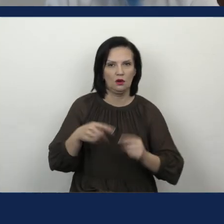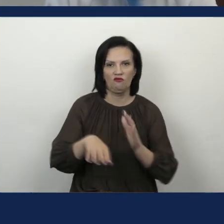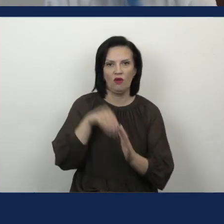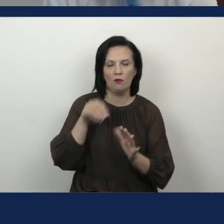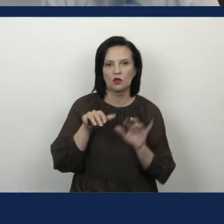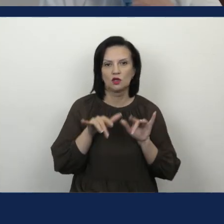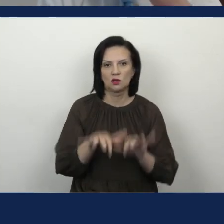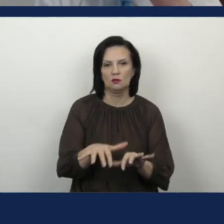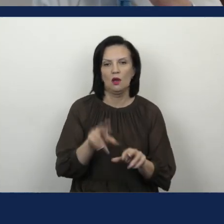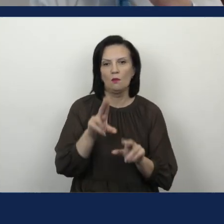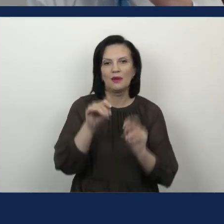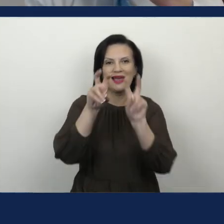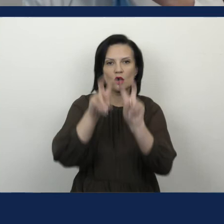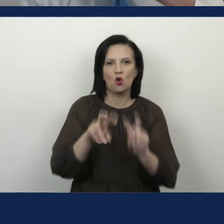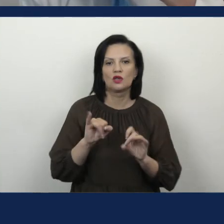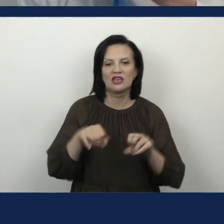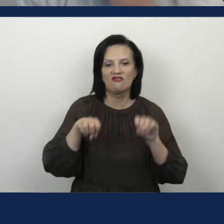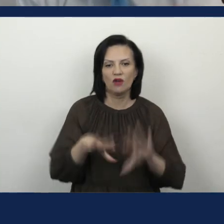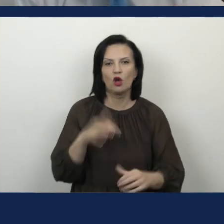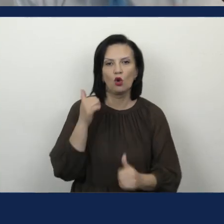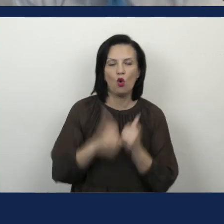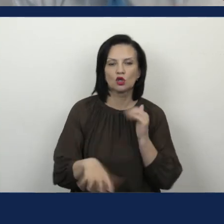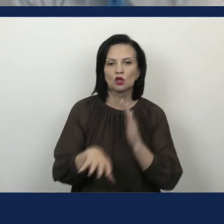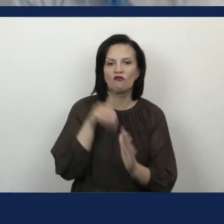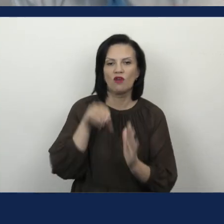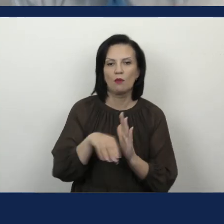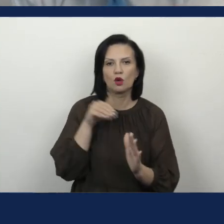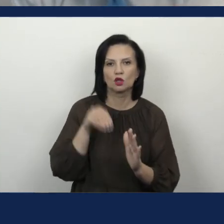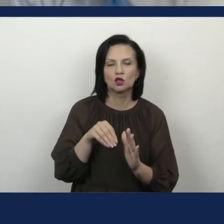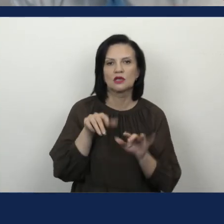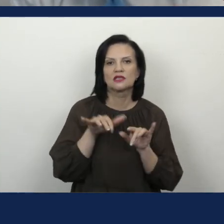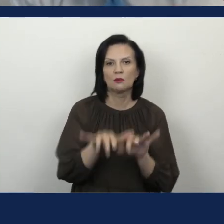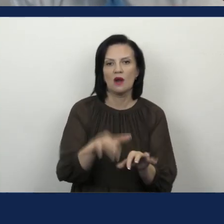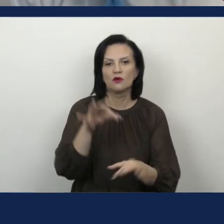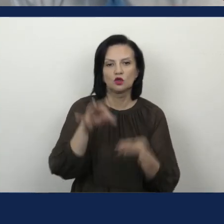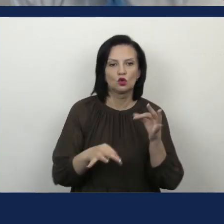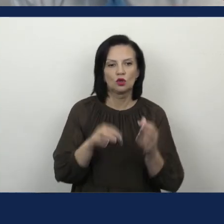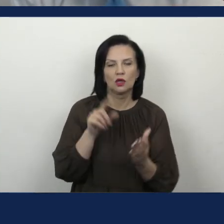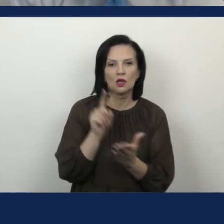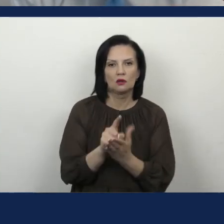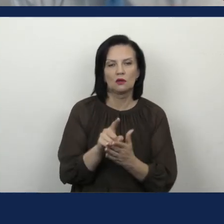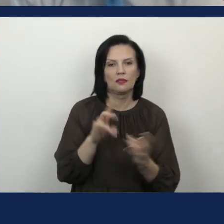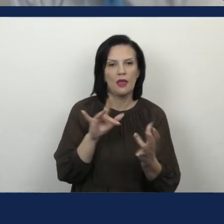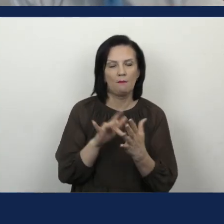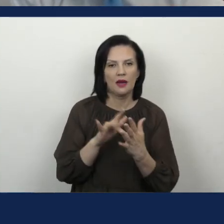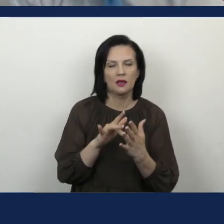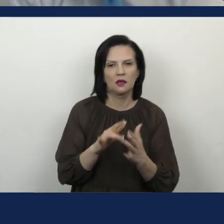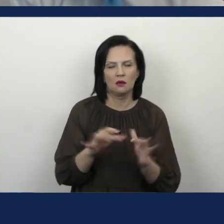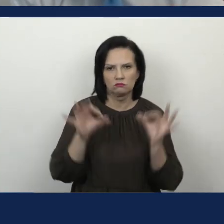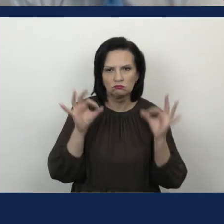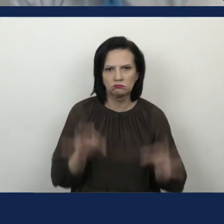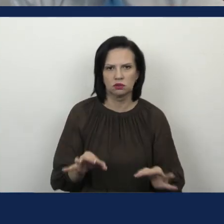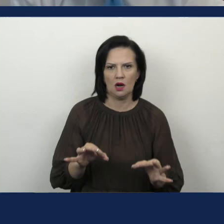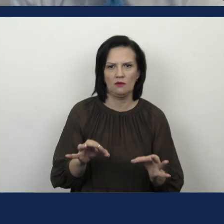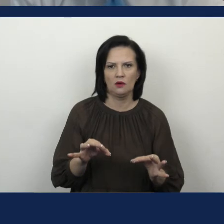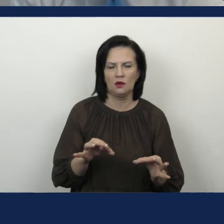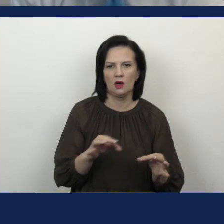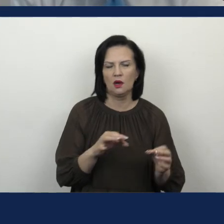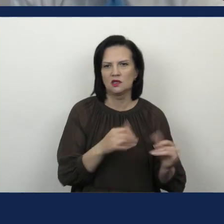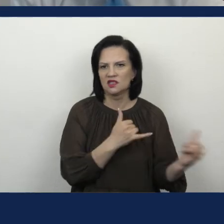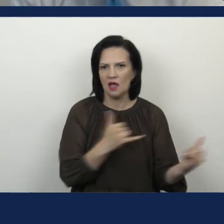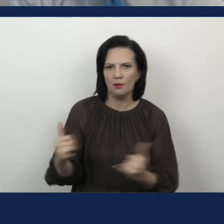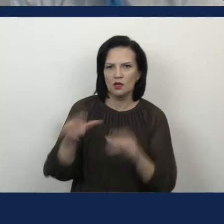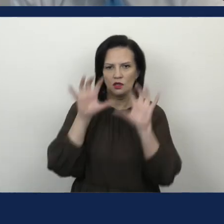of election-related cases. While hearing them and while deciding upon every case, the courts should